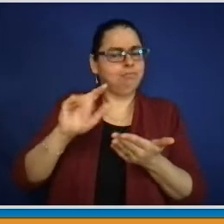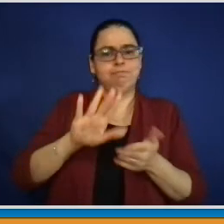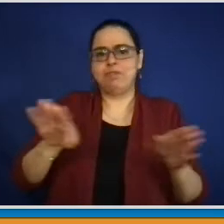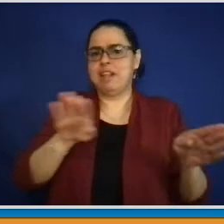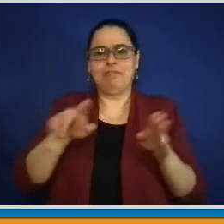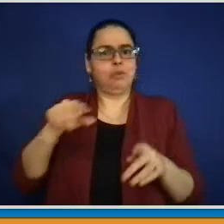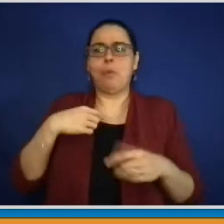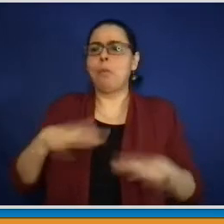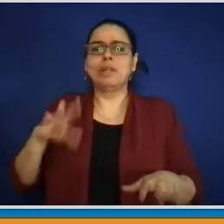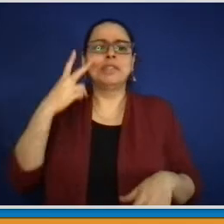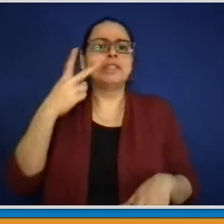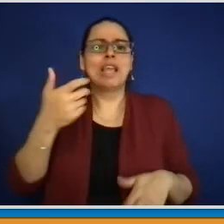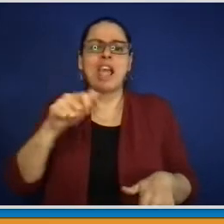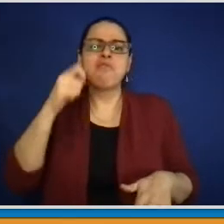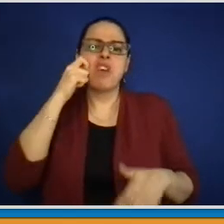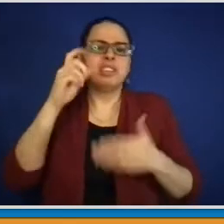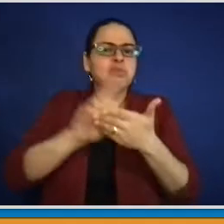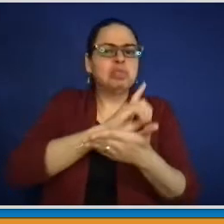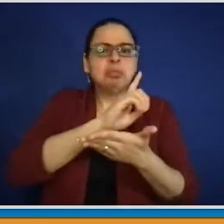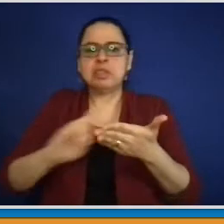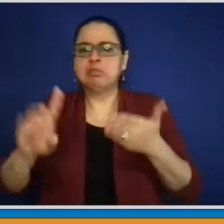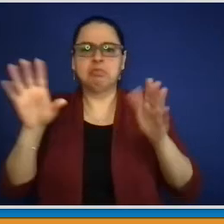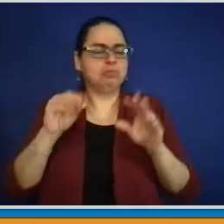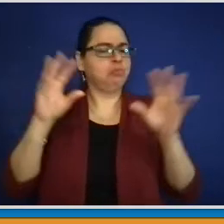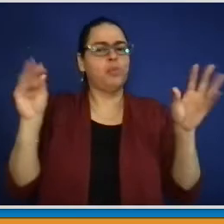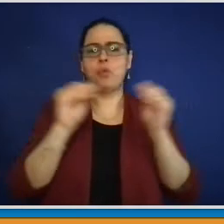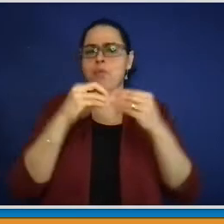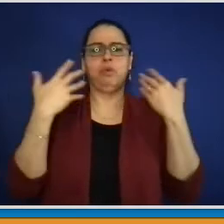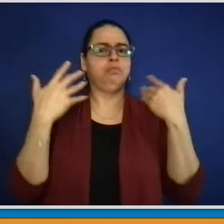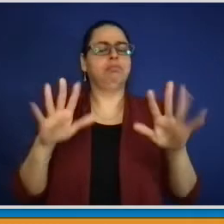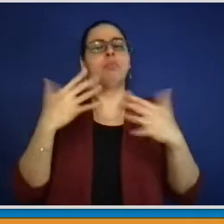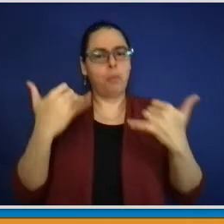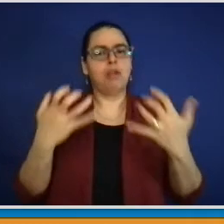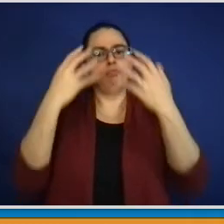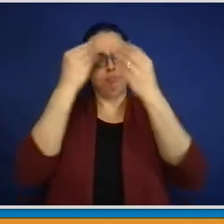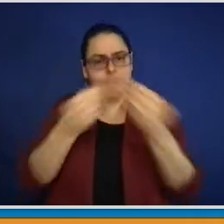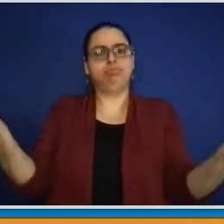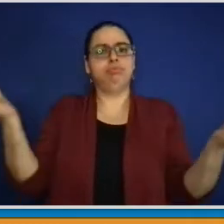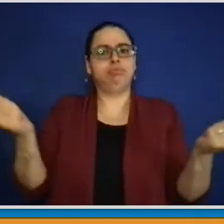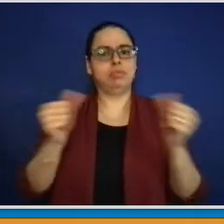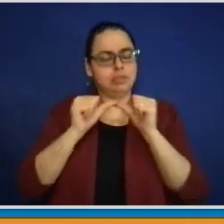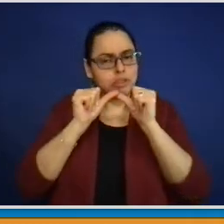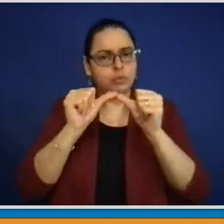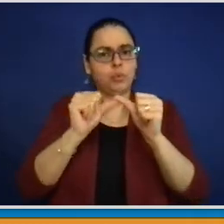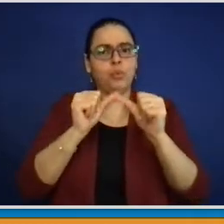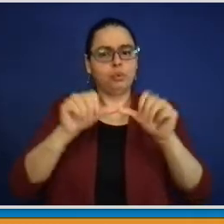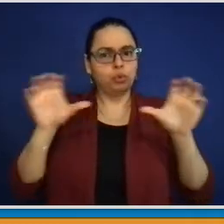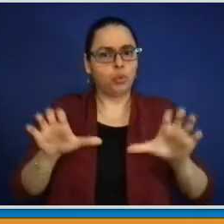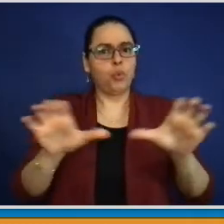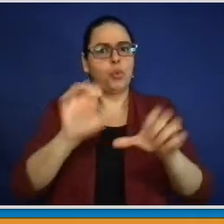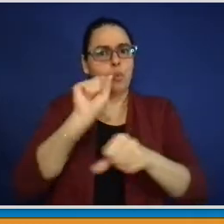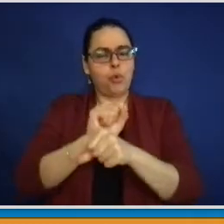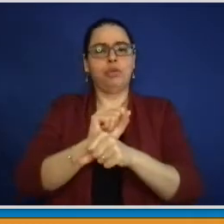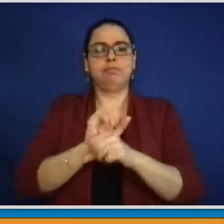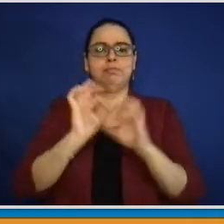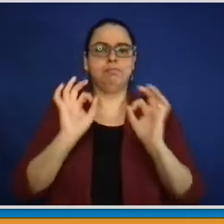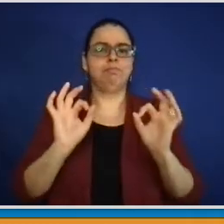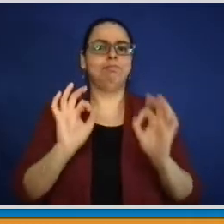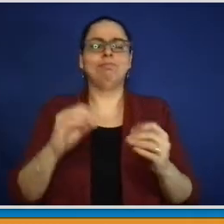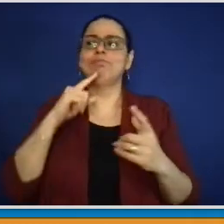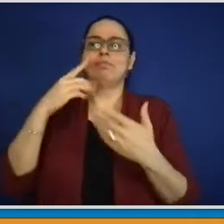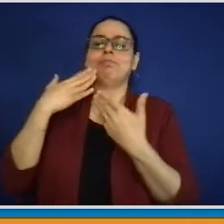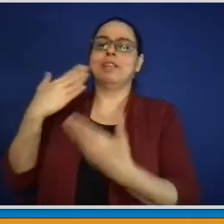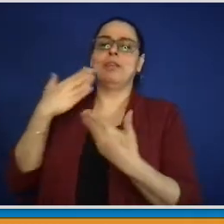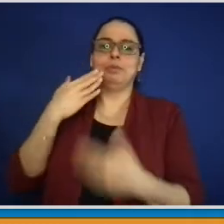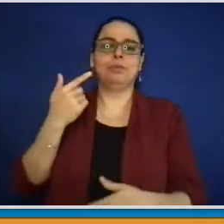having me. I appreciate being here and for all your hard work. Thank you very much, Madam. Thank you very much,